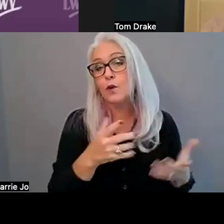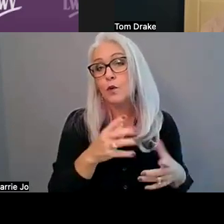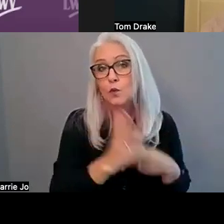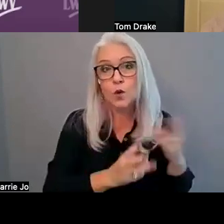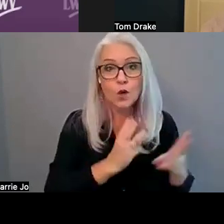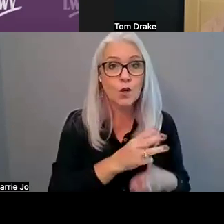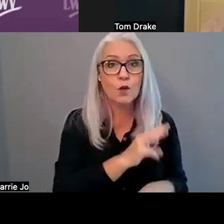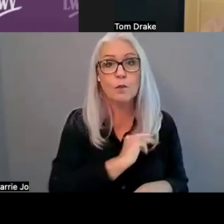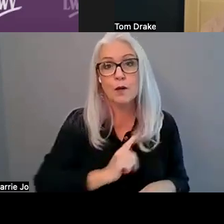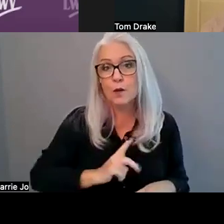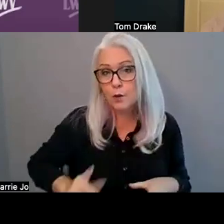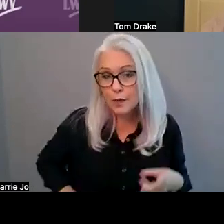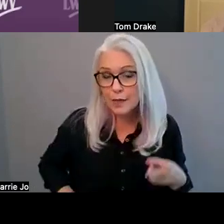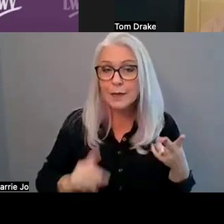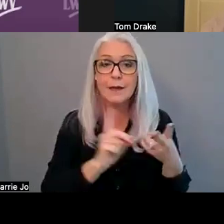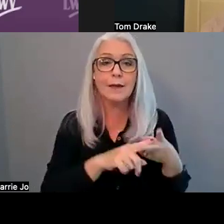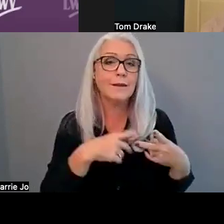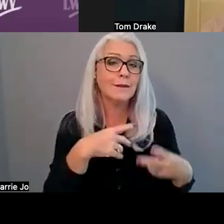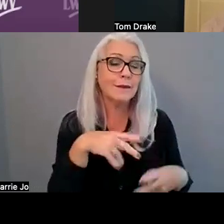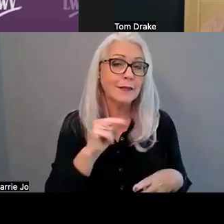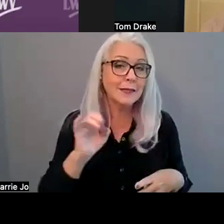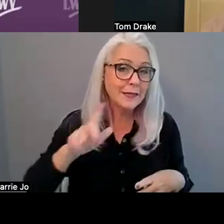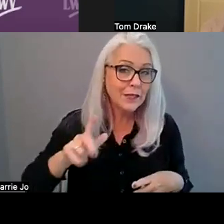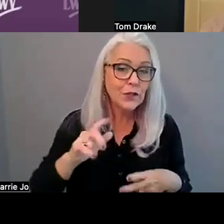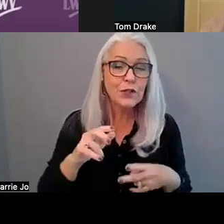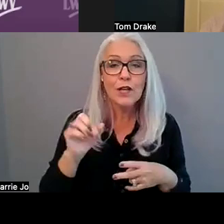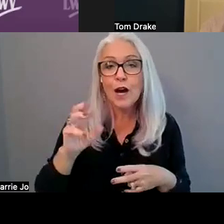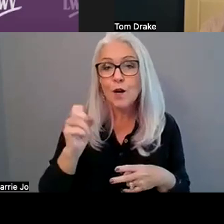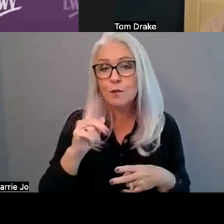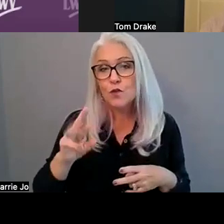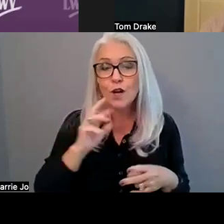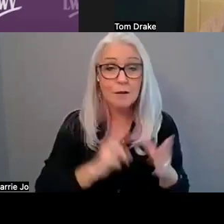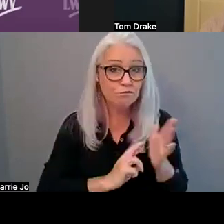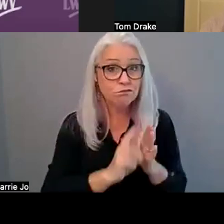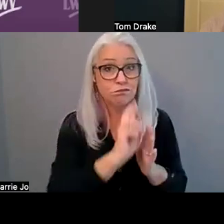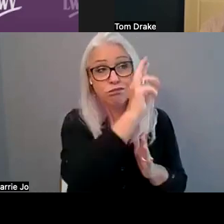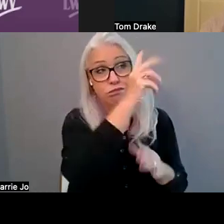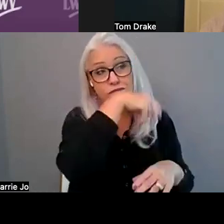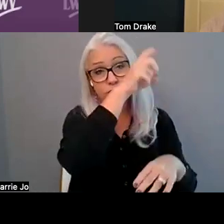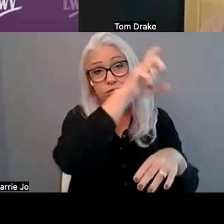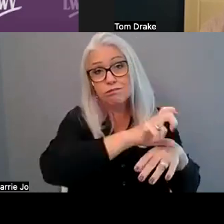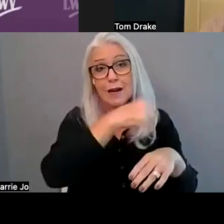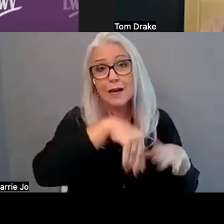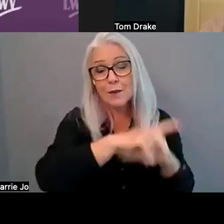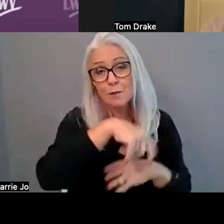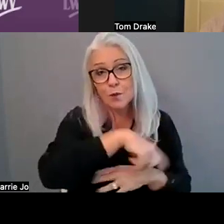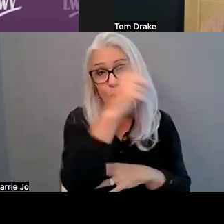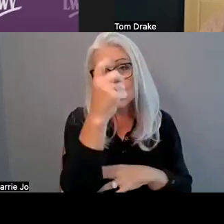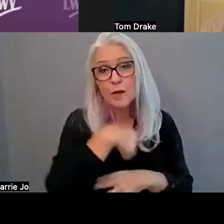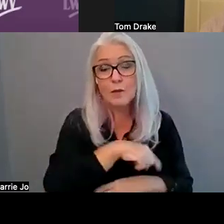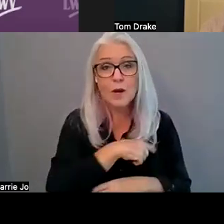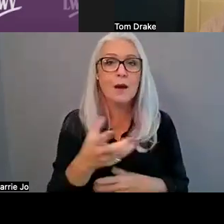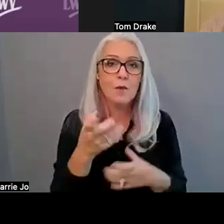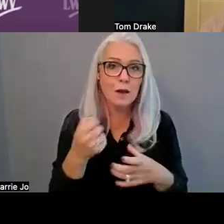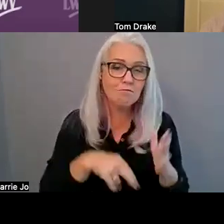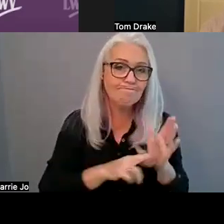Neil Armstrong walk on the moon. I wanted to be an astronaut, but I settled for architect. That curiosity about how people live, work, and